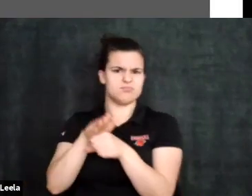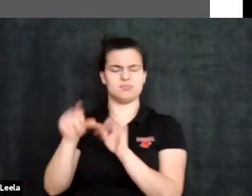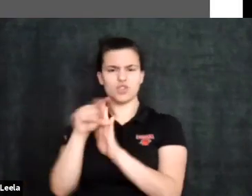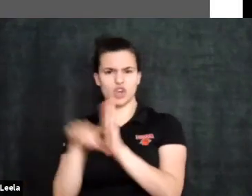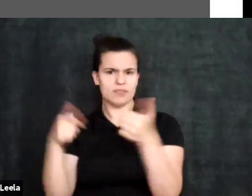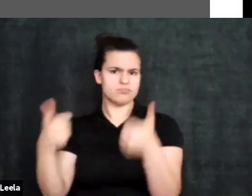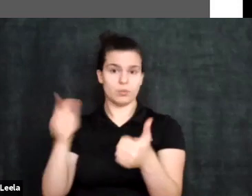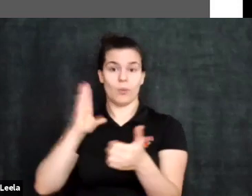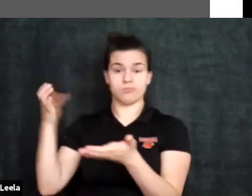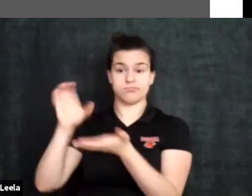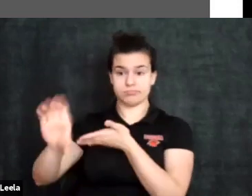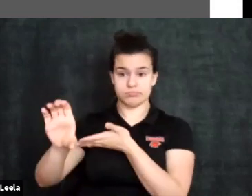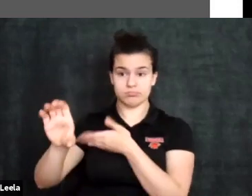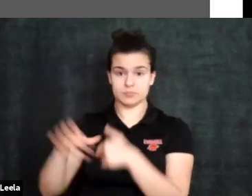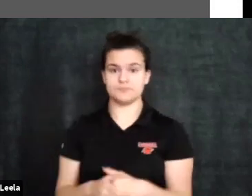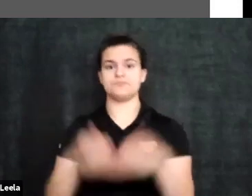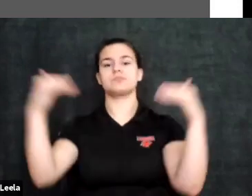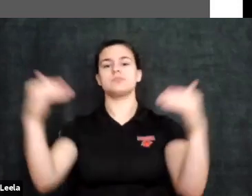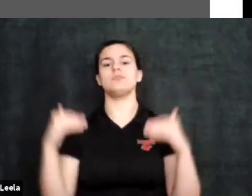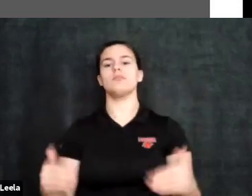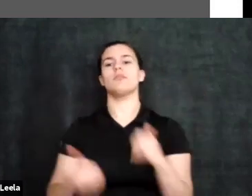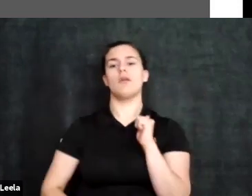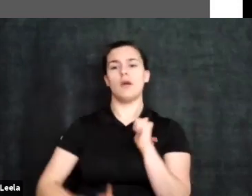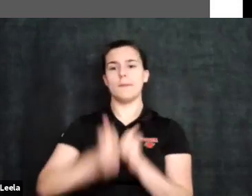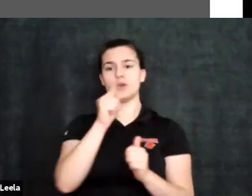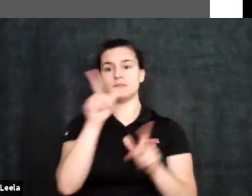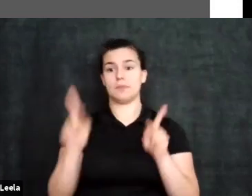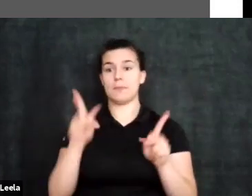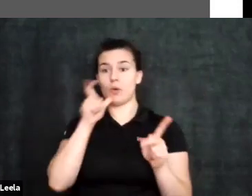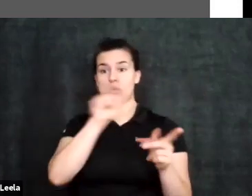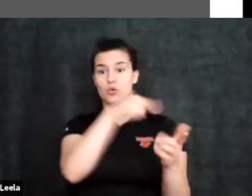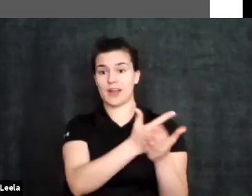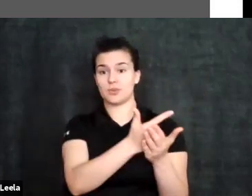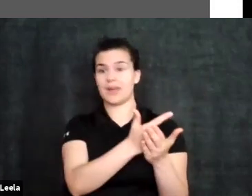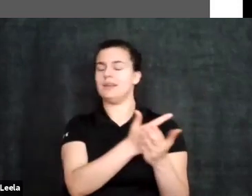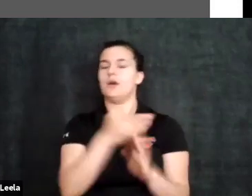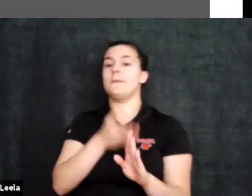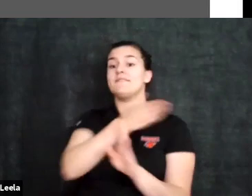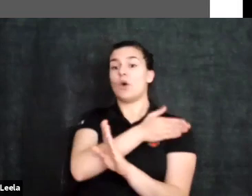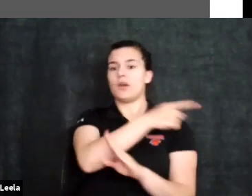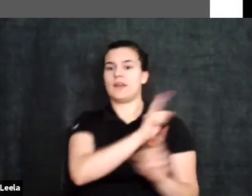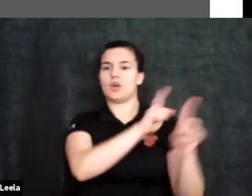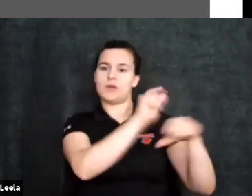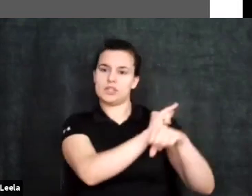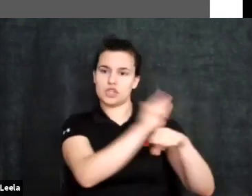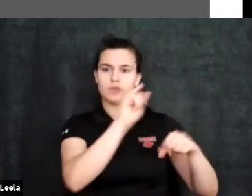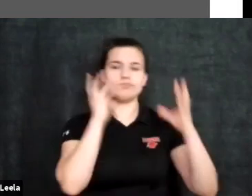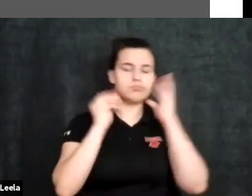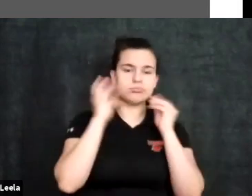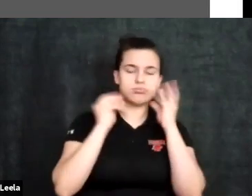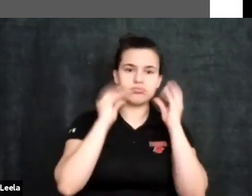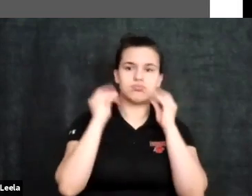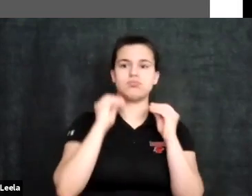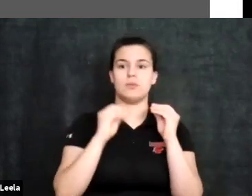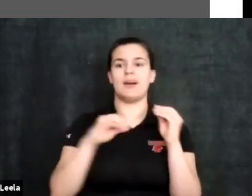So most graduates participate in internships prior to graduation, and you'll see when I show you our program of